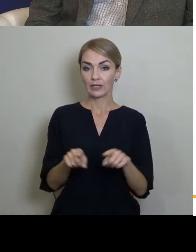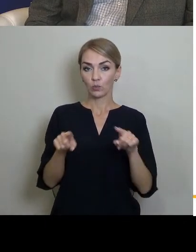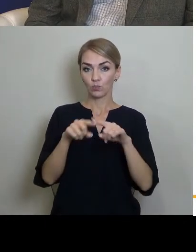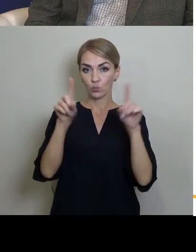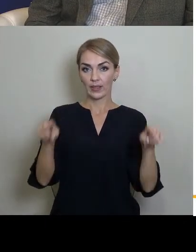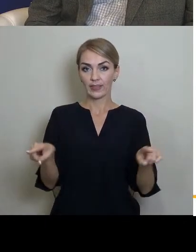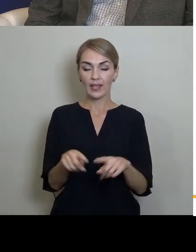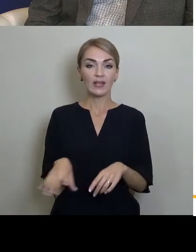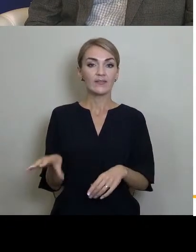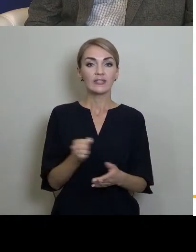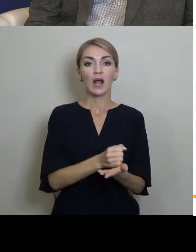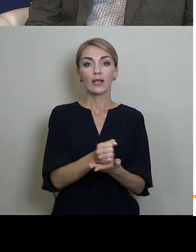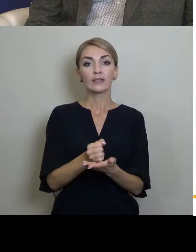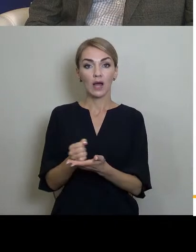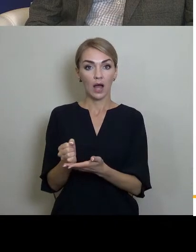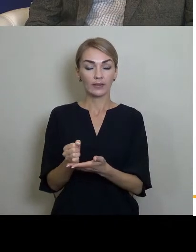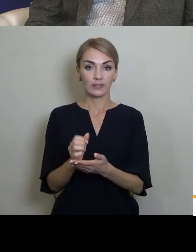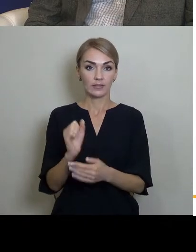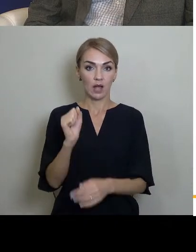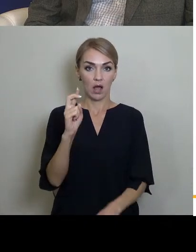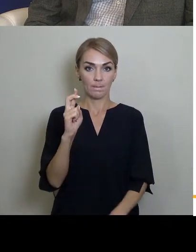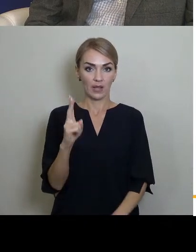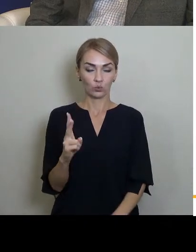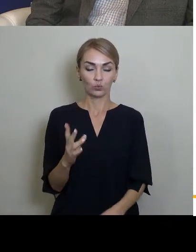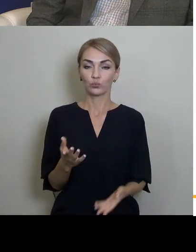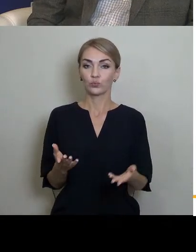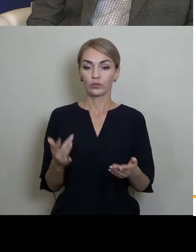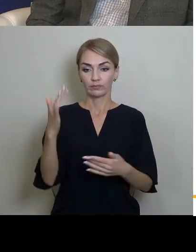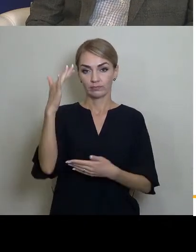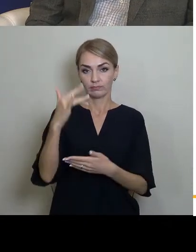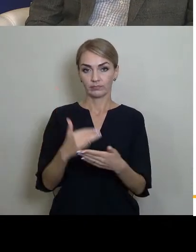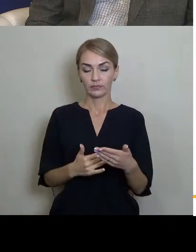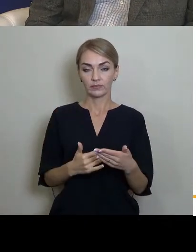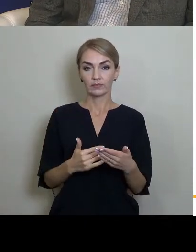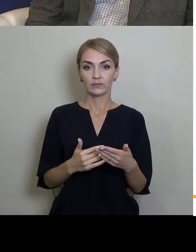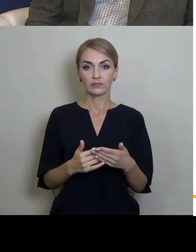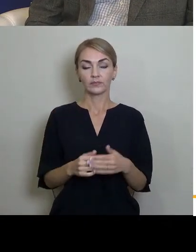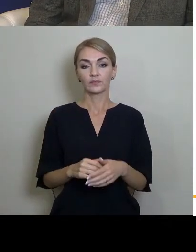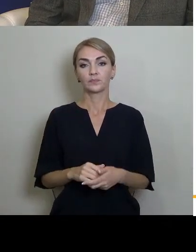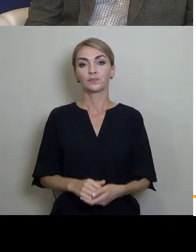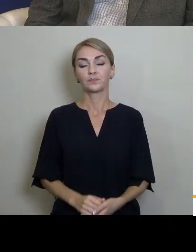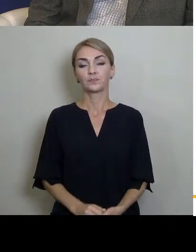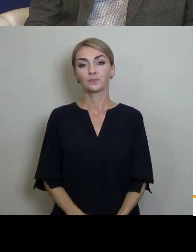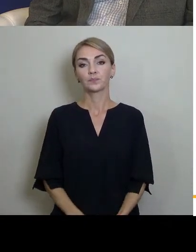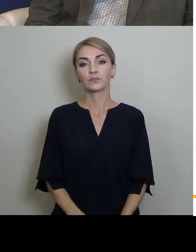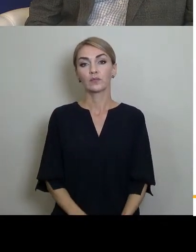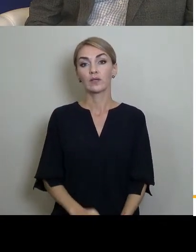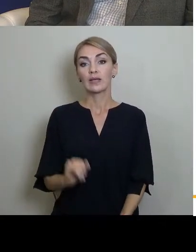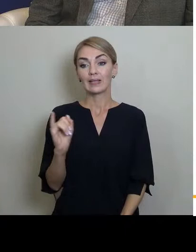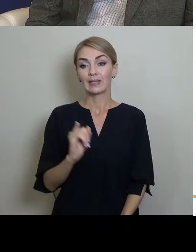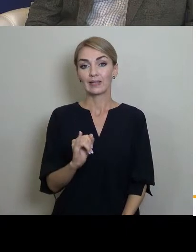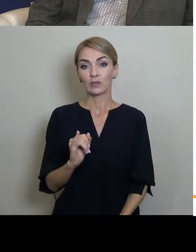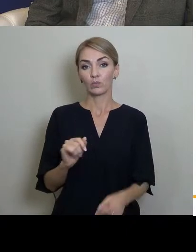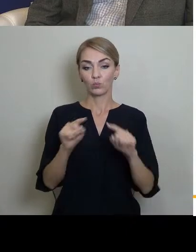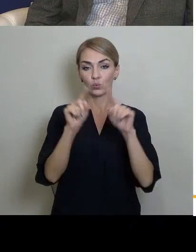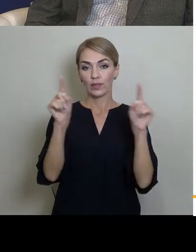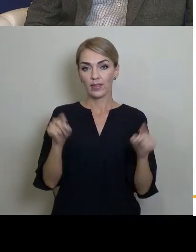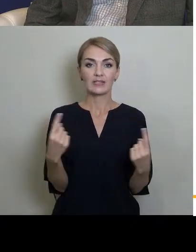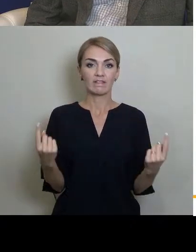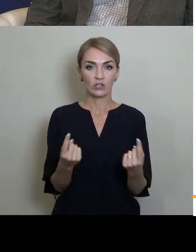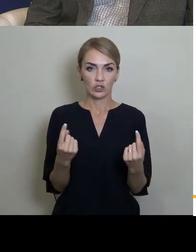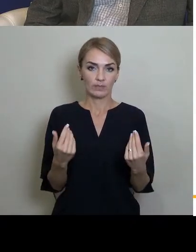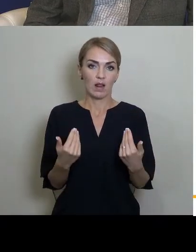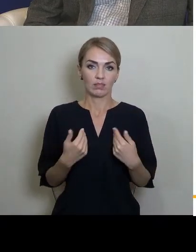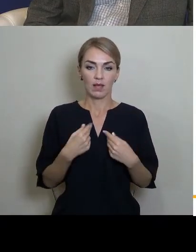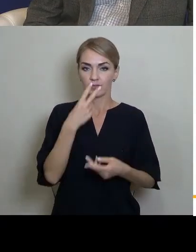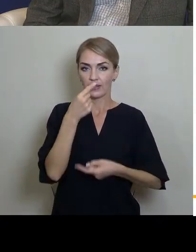electors under 10,000. So all the candidates in these ballots are being placed in the alphabetic order. And the ballot